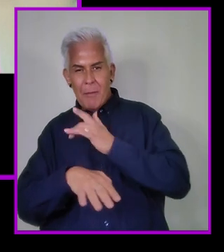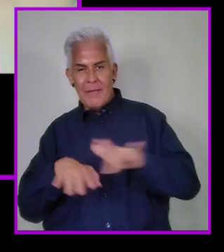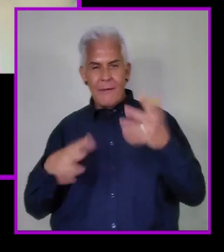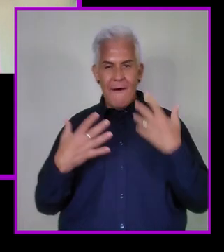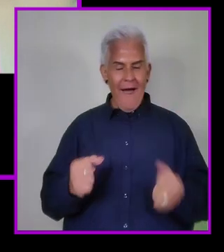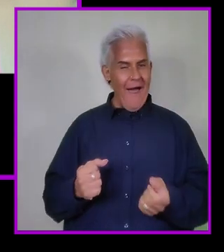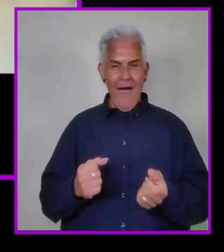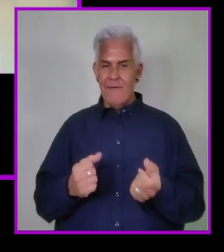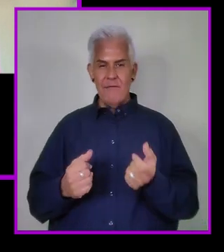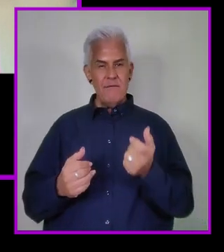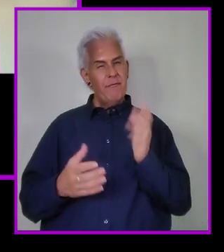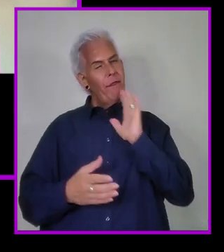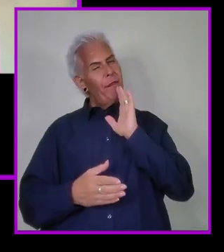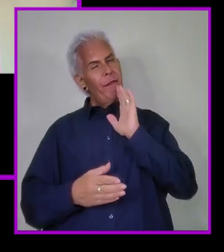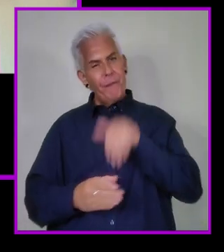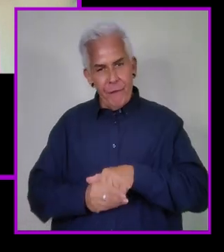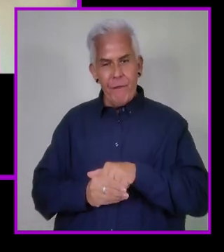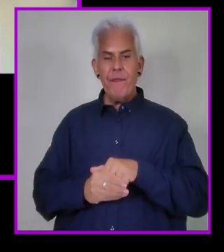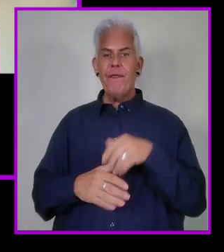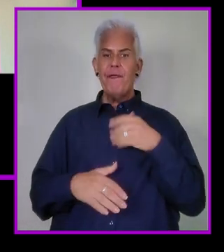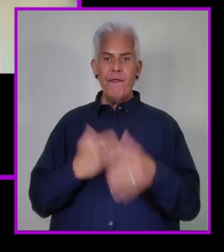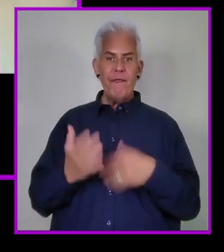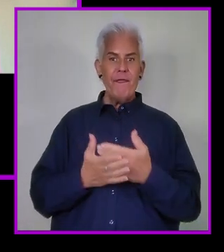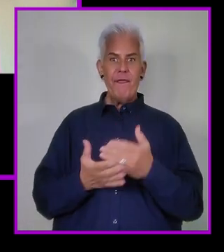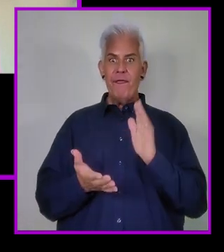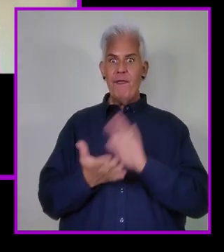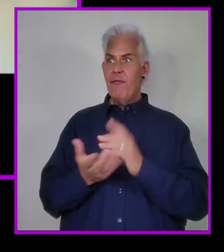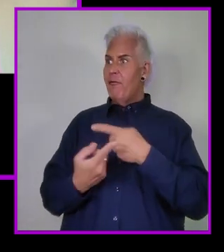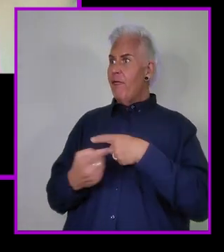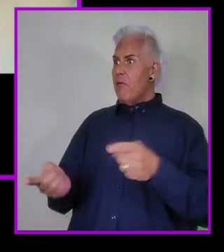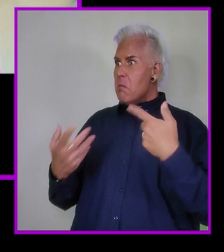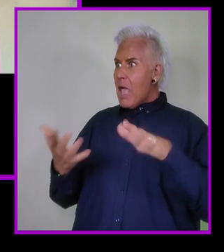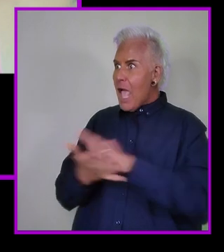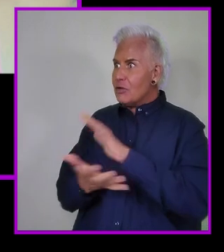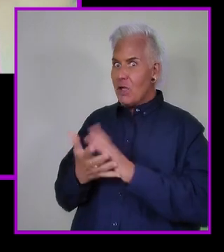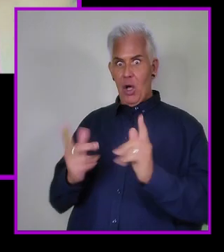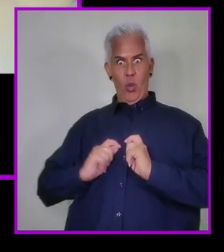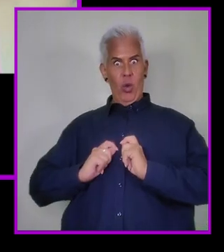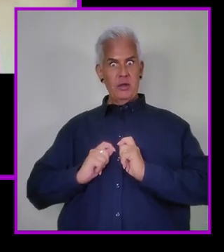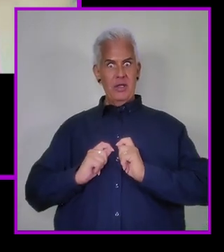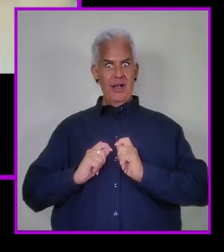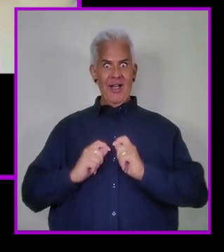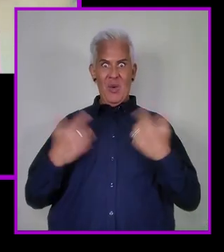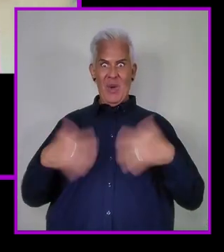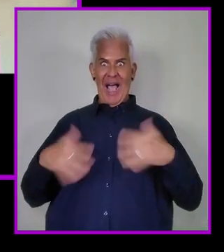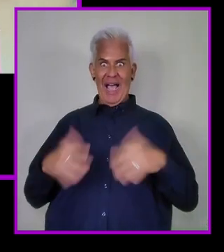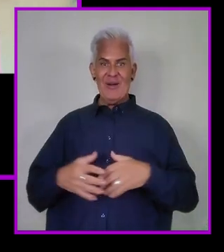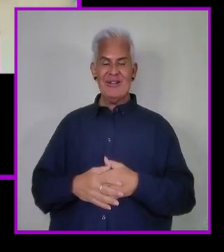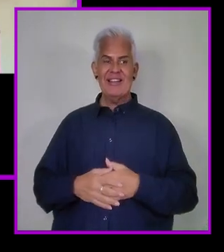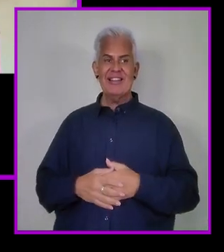throw myself into that. And then to know people enjoyed it and I won an award for it was just like that icing on the